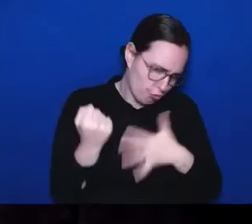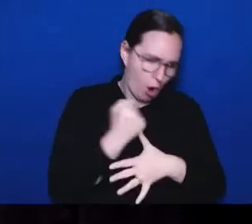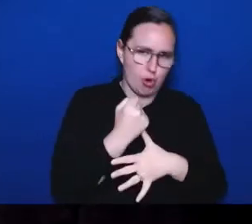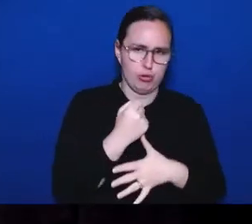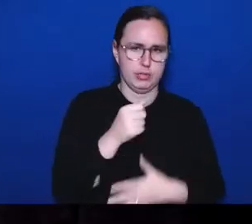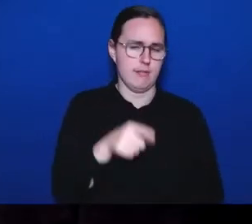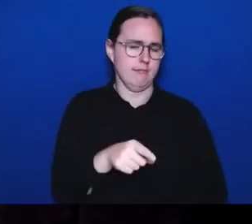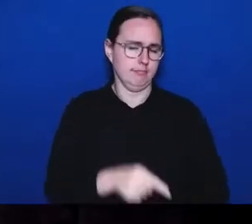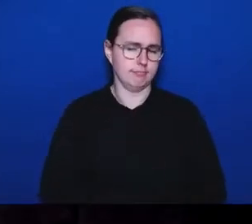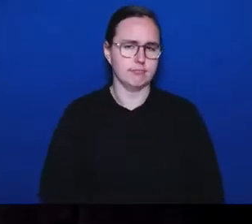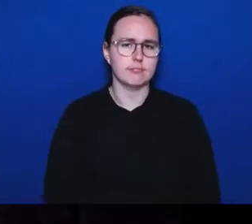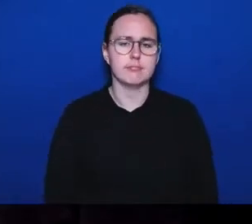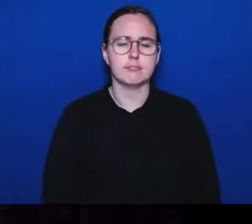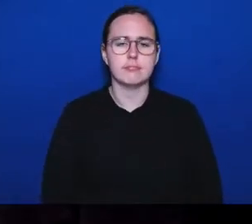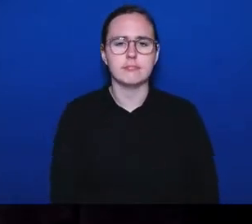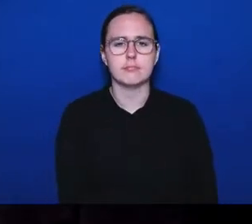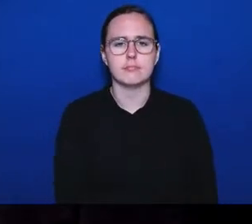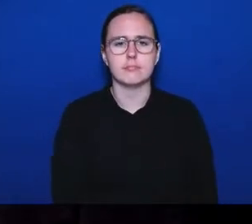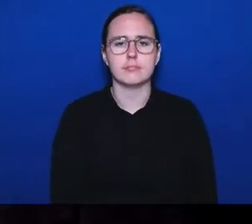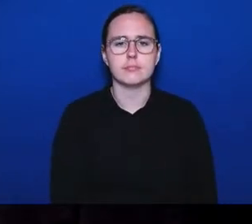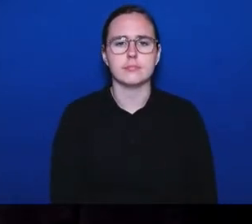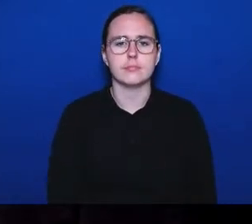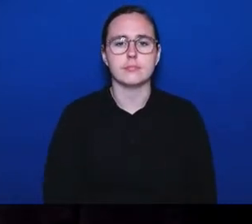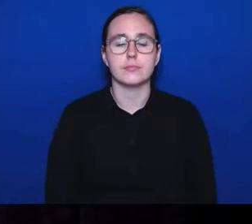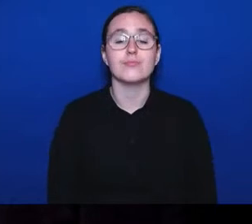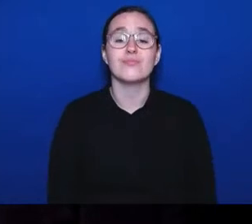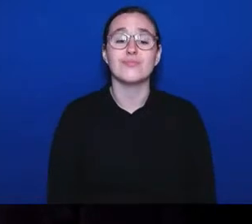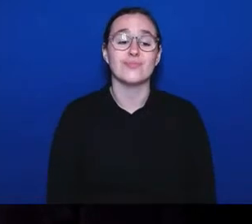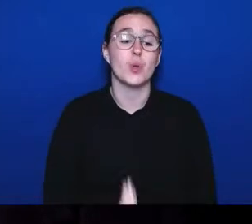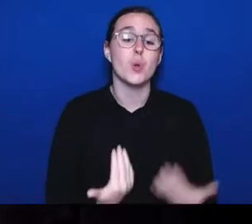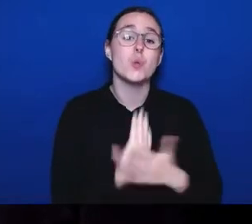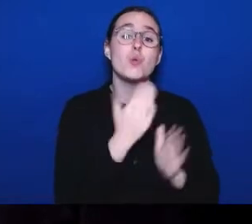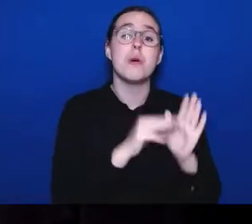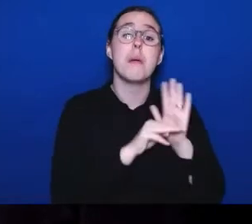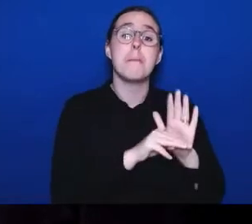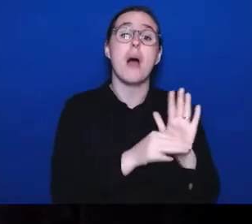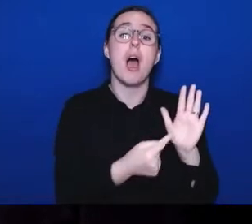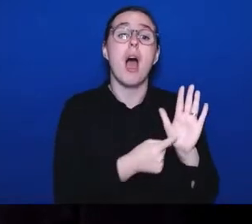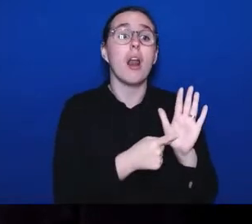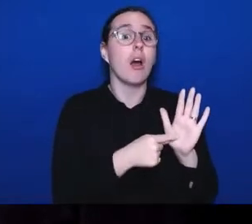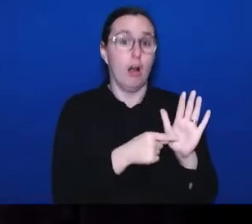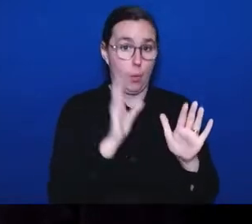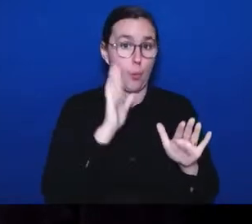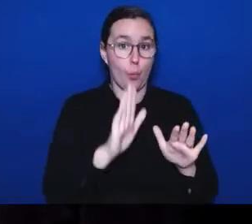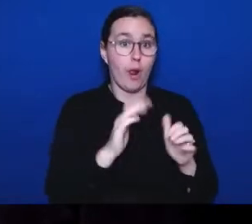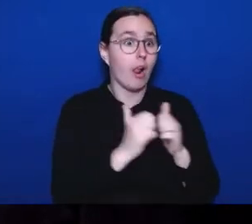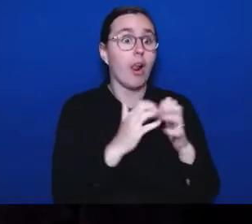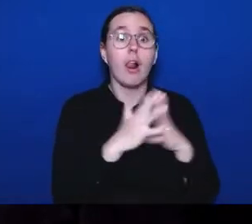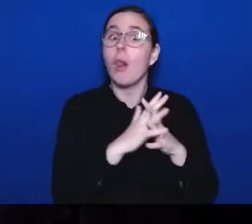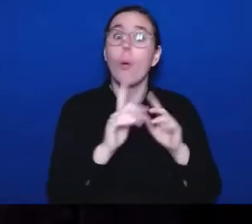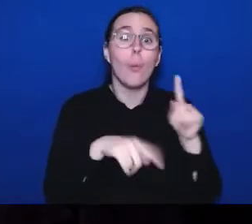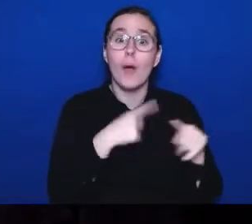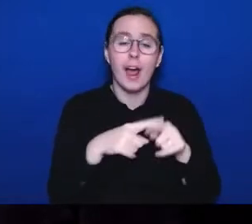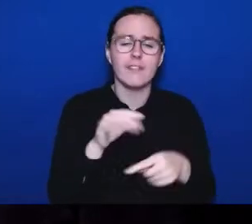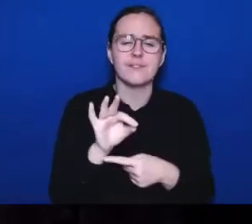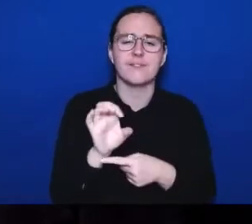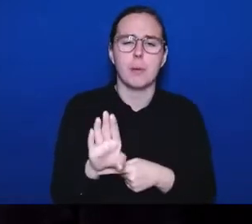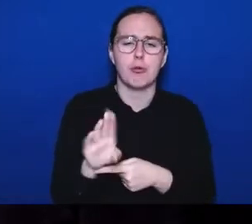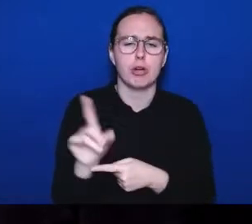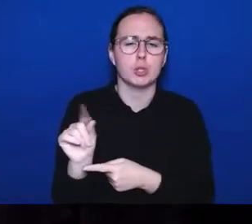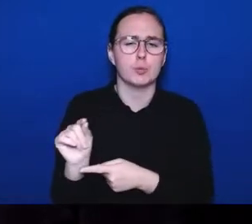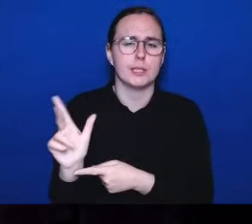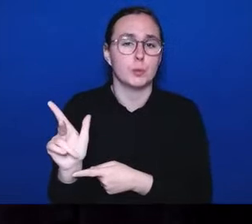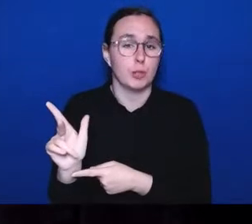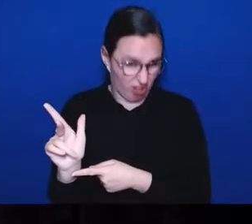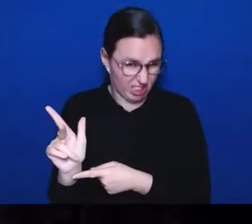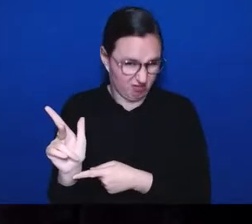available to family doctors beginning February 1st, 2023, provides another option for family doctors that makes a departure